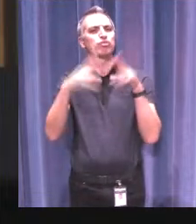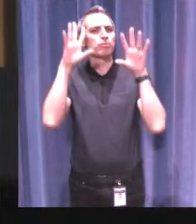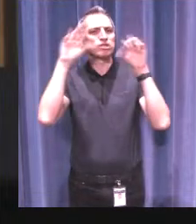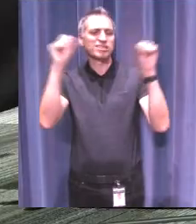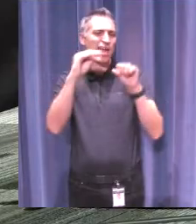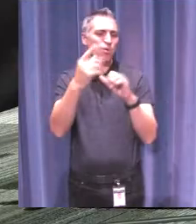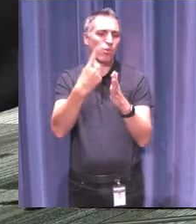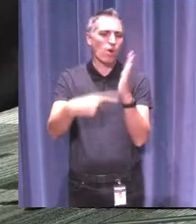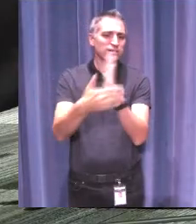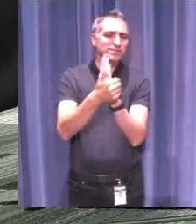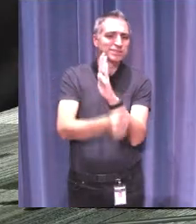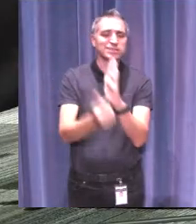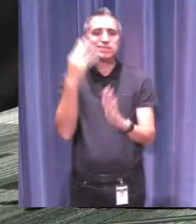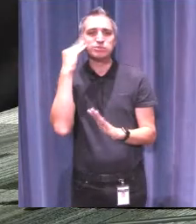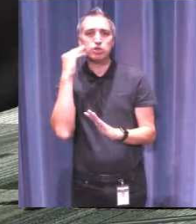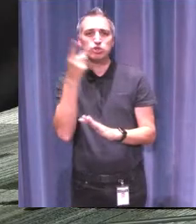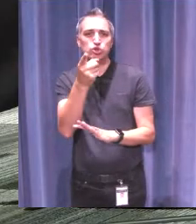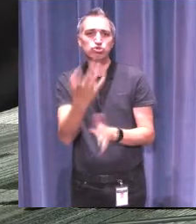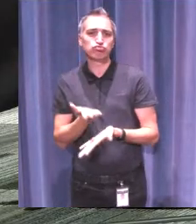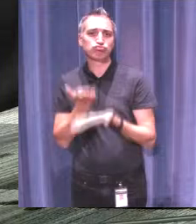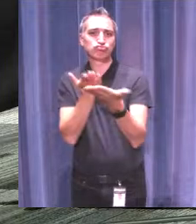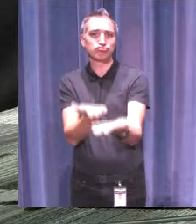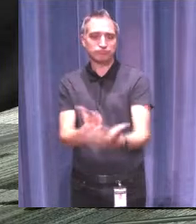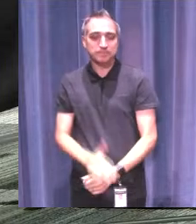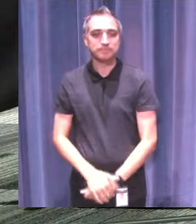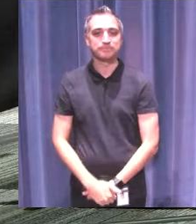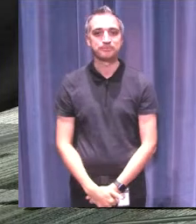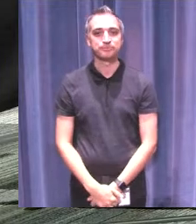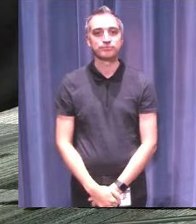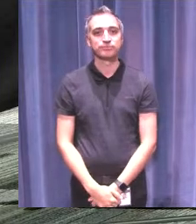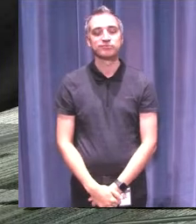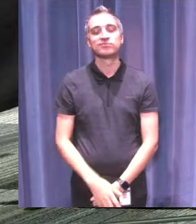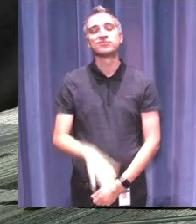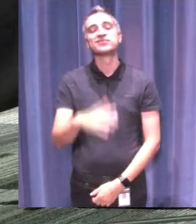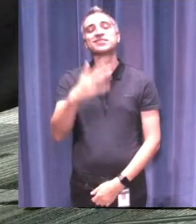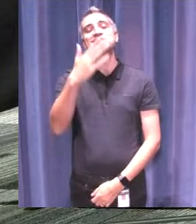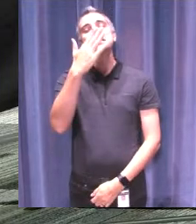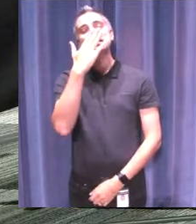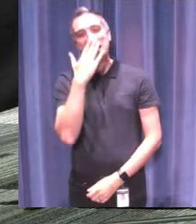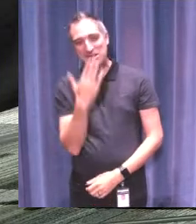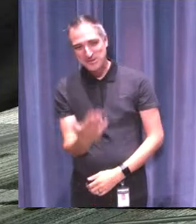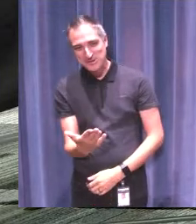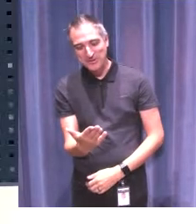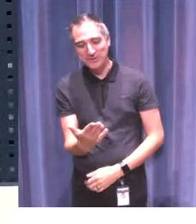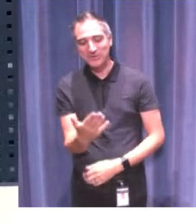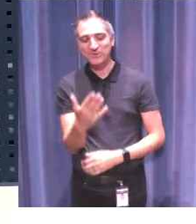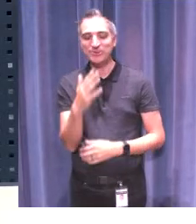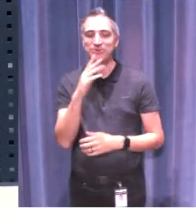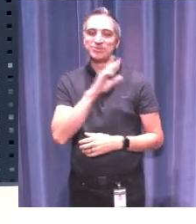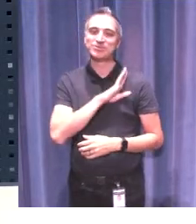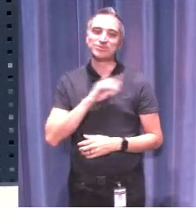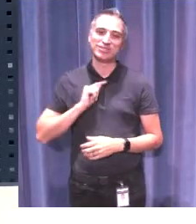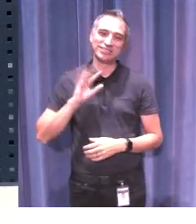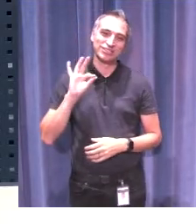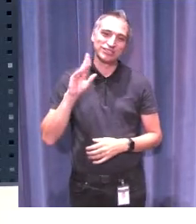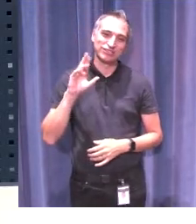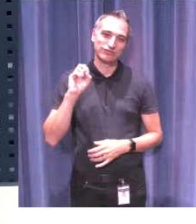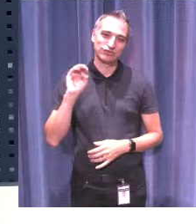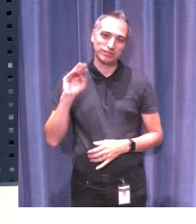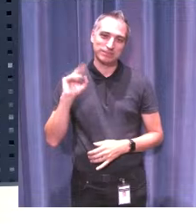what skills and experience do you offer? Well, thank you, Trustee Freeman. Thank you,